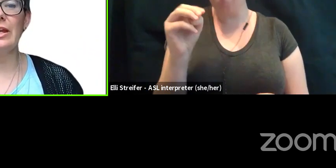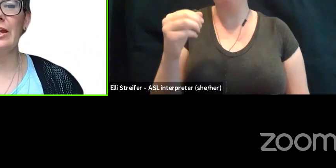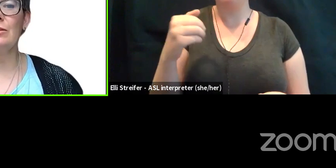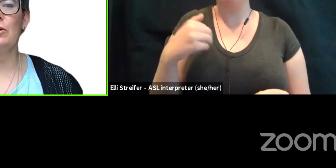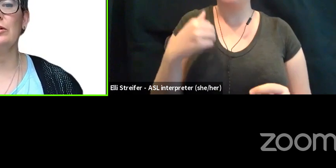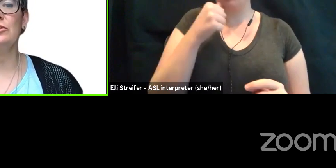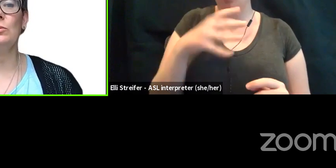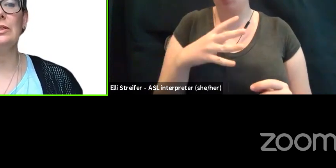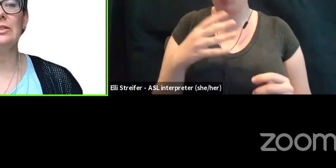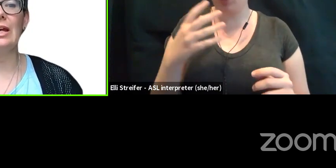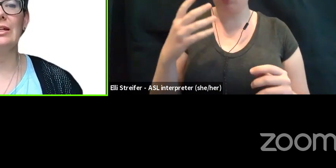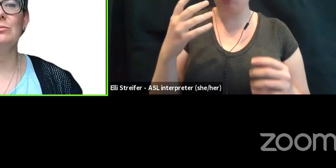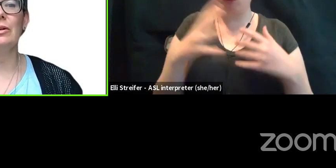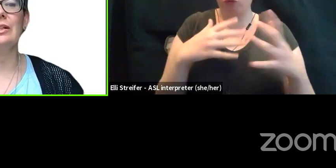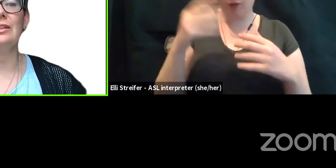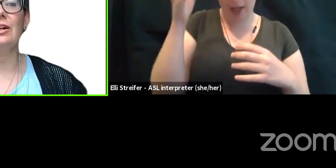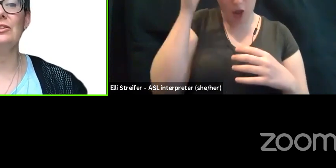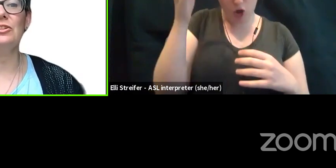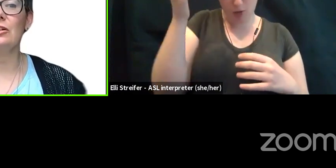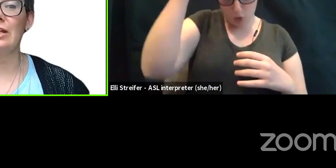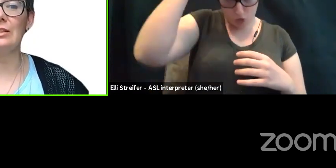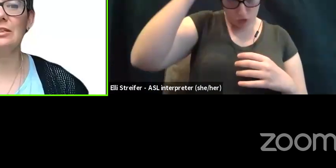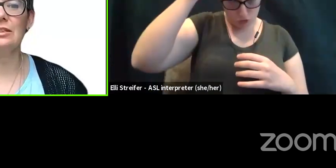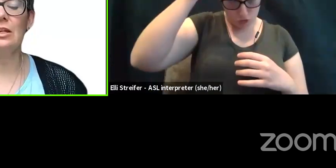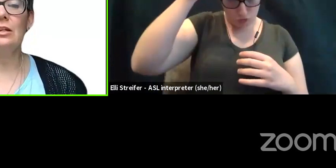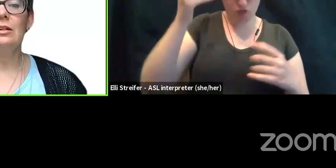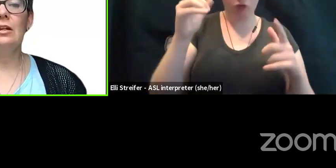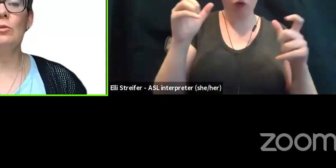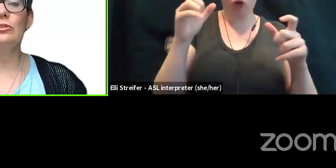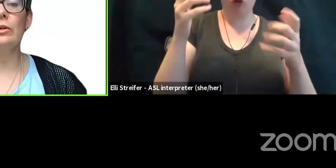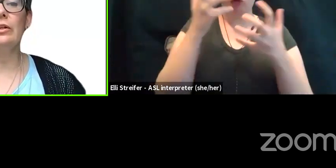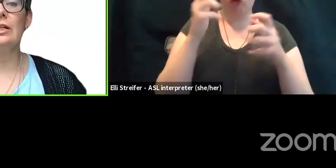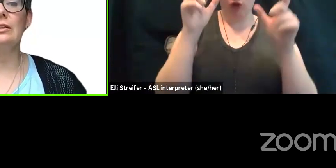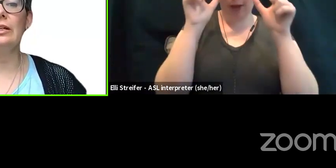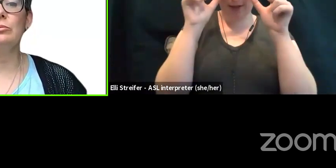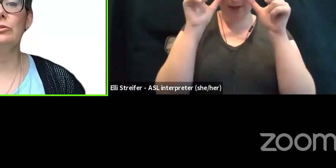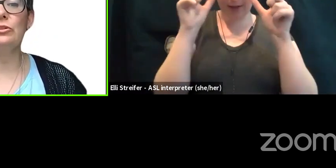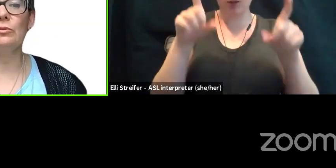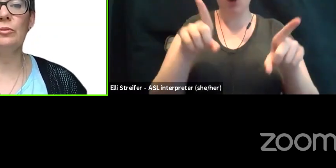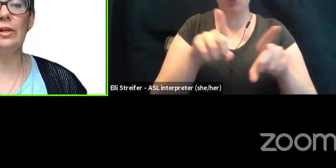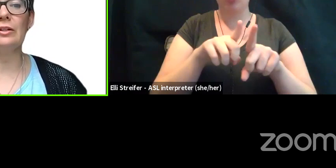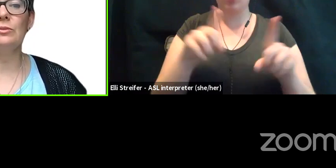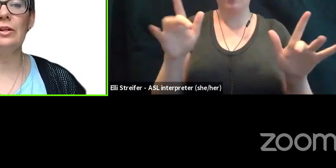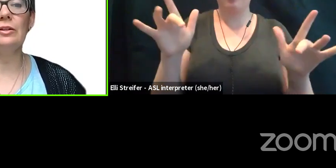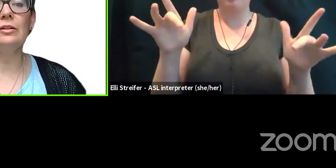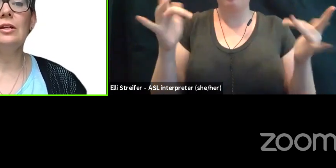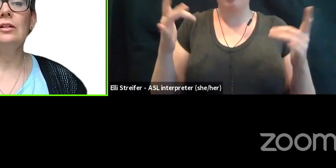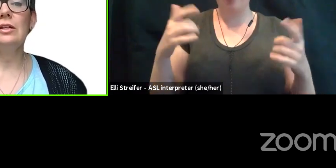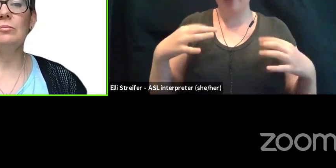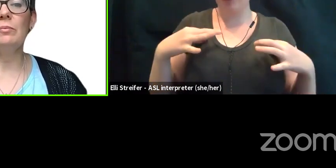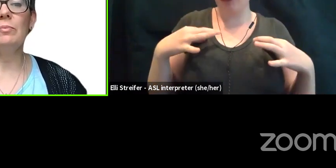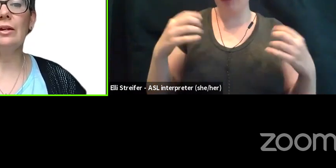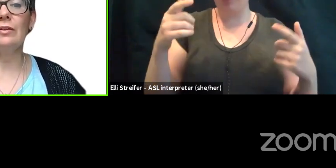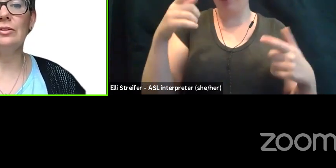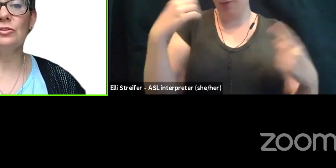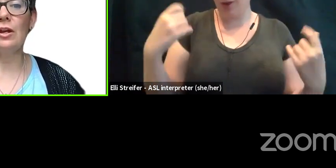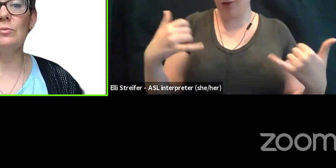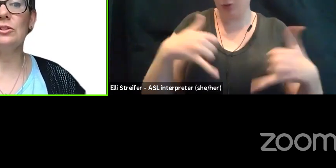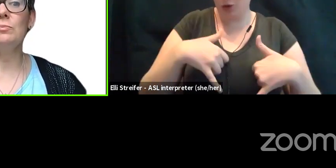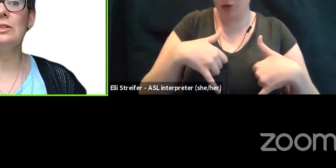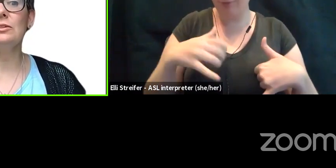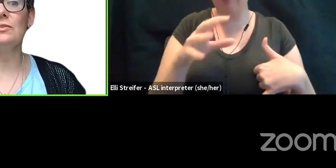gray hair parted to one side, wearing large, dark glasses. I'm also wearing a light shirt with a black sweater, and my